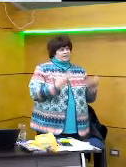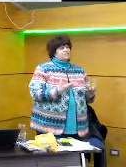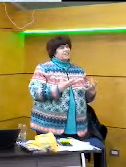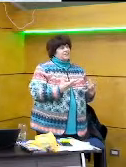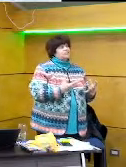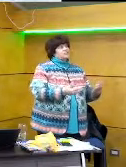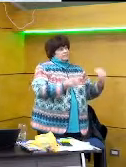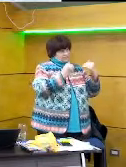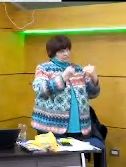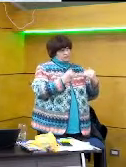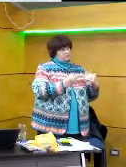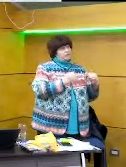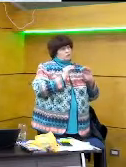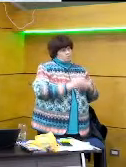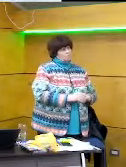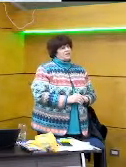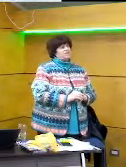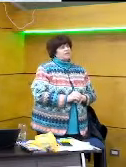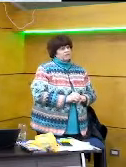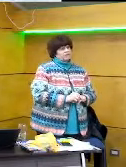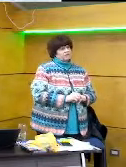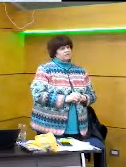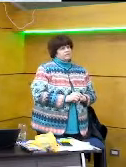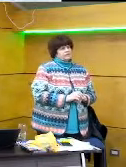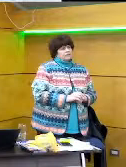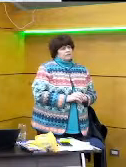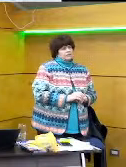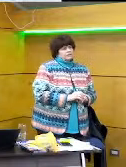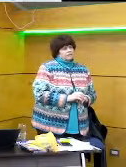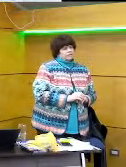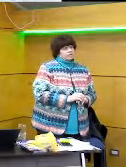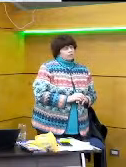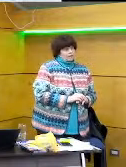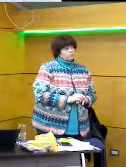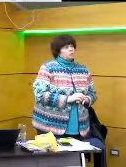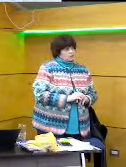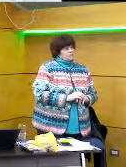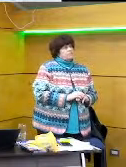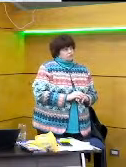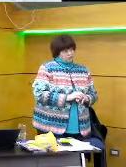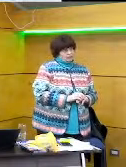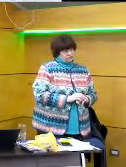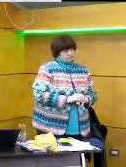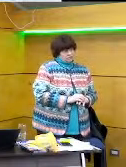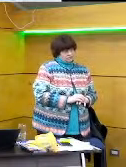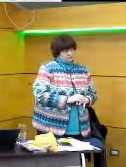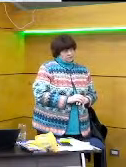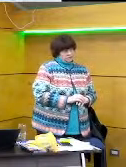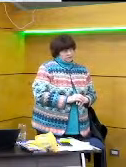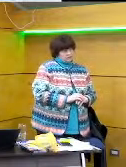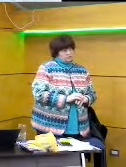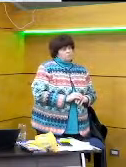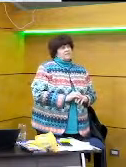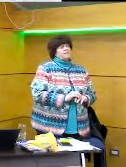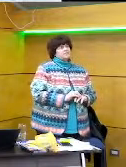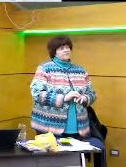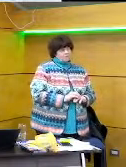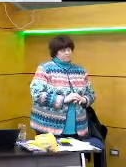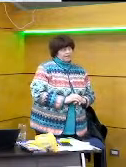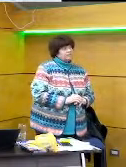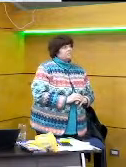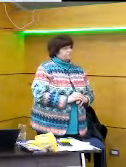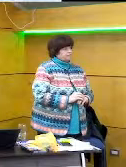exercise educationally to be a round one judge. To be